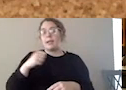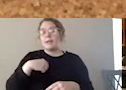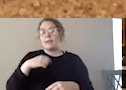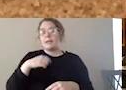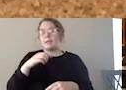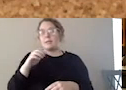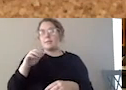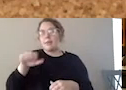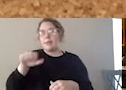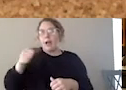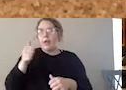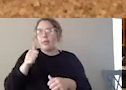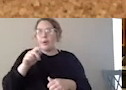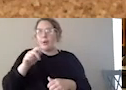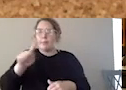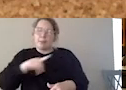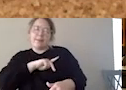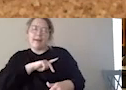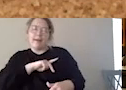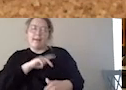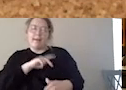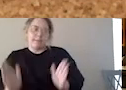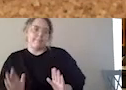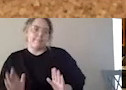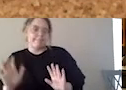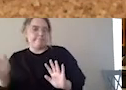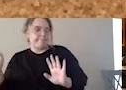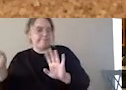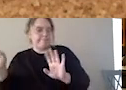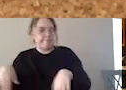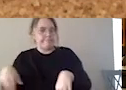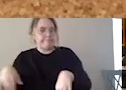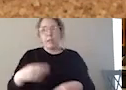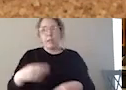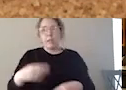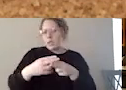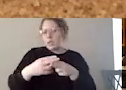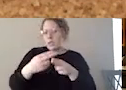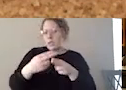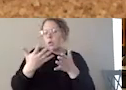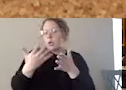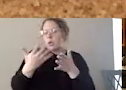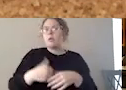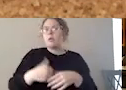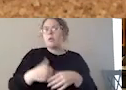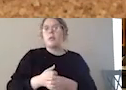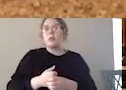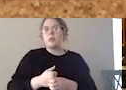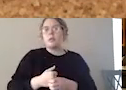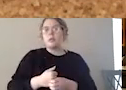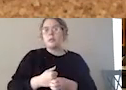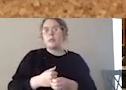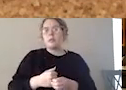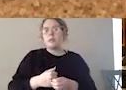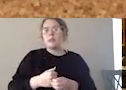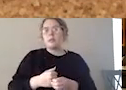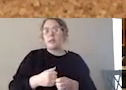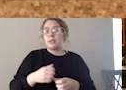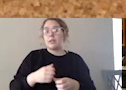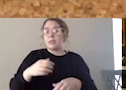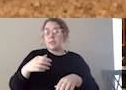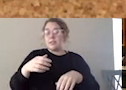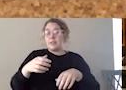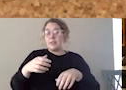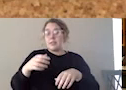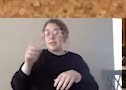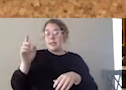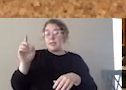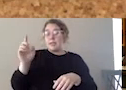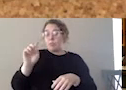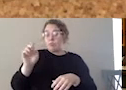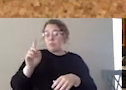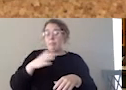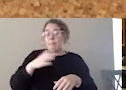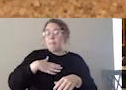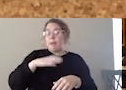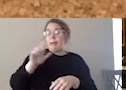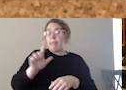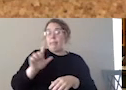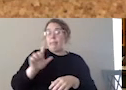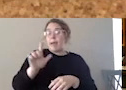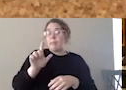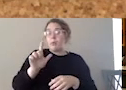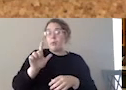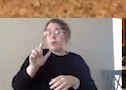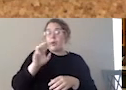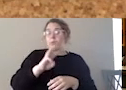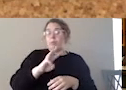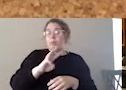Okay, so let's see what's the name of it. I'm just trying to It's, think, it's like, I don't know. It's on my library website. But you said I can't upload it. Can